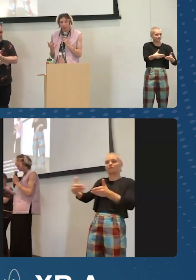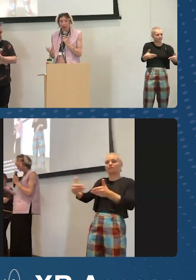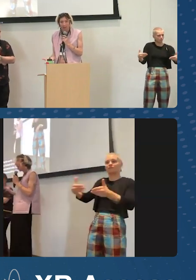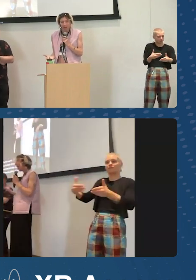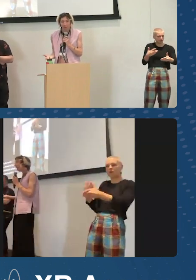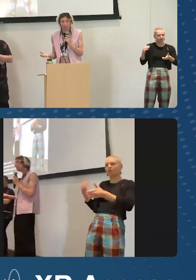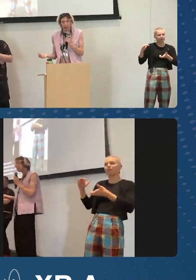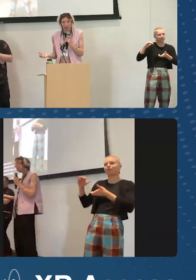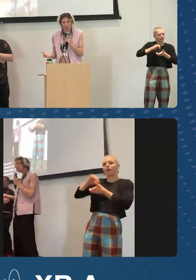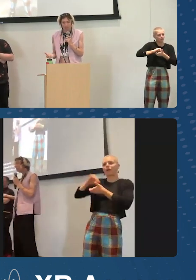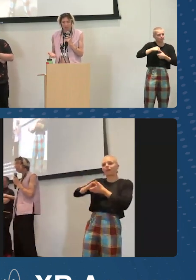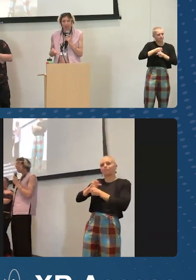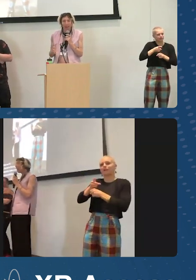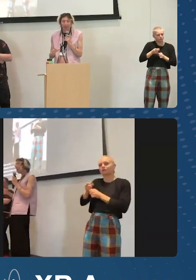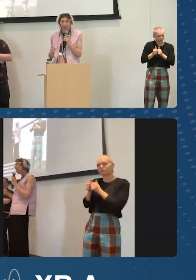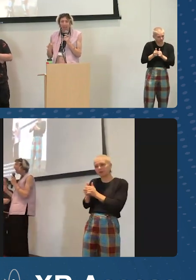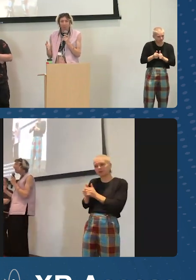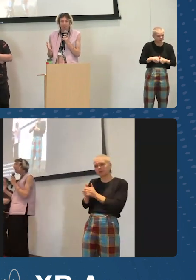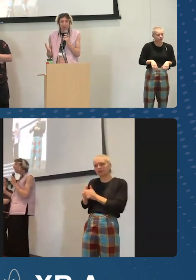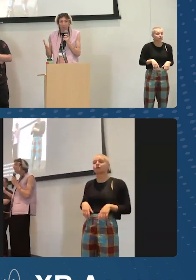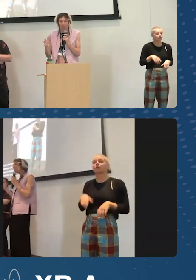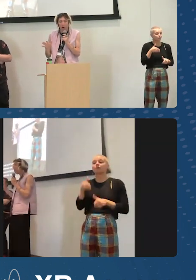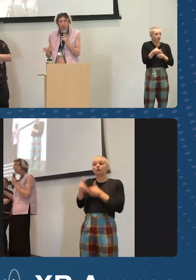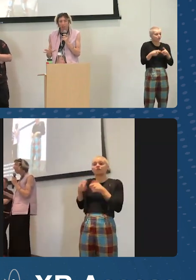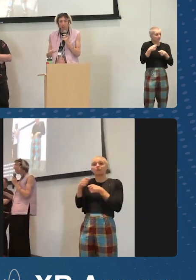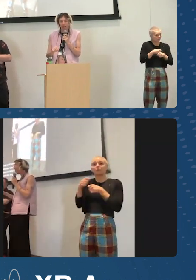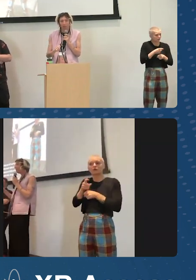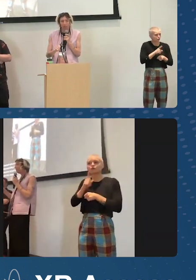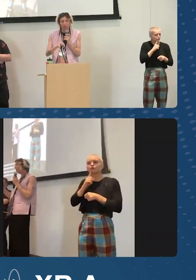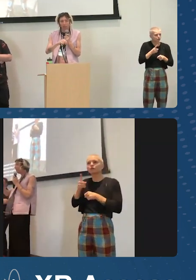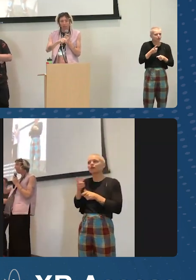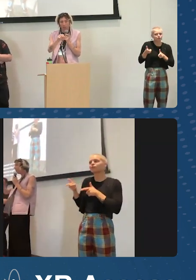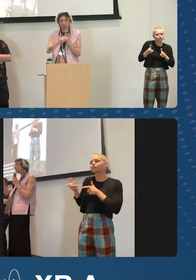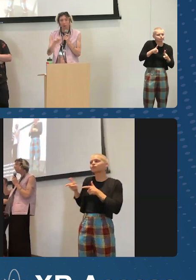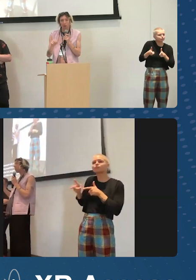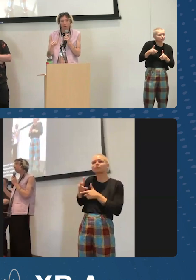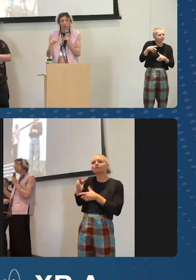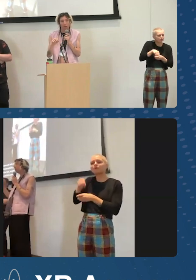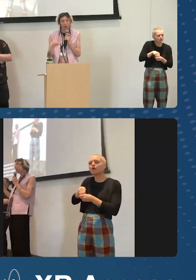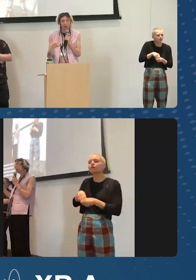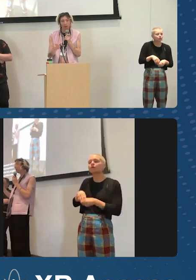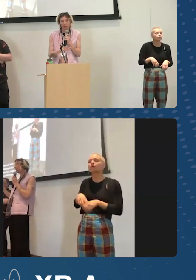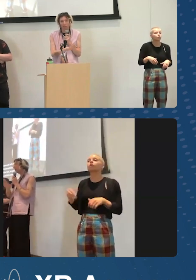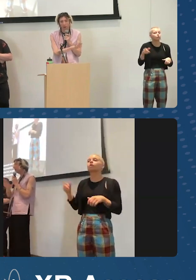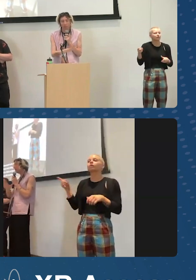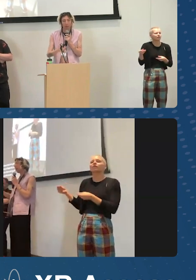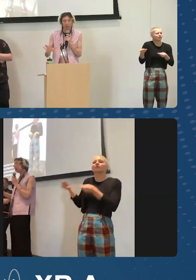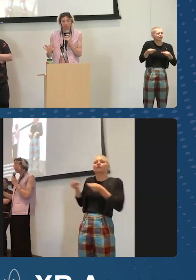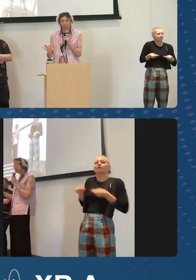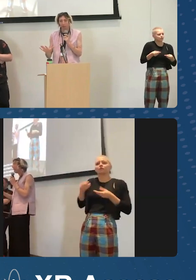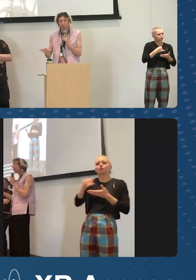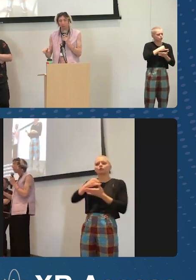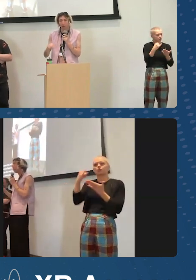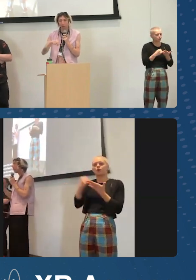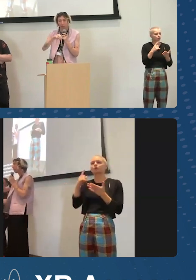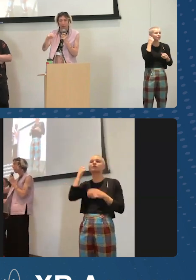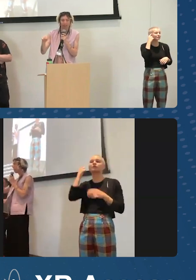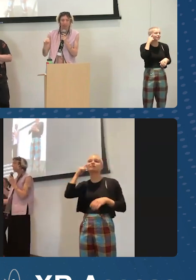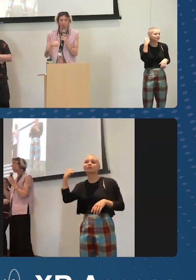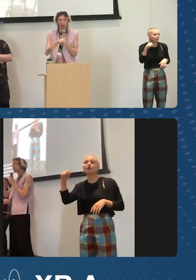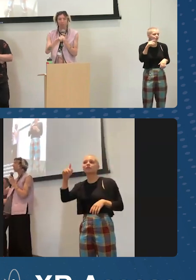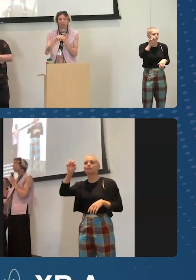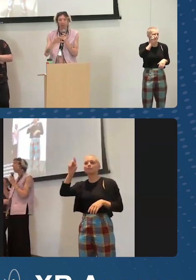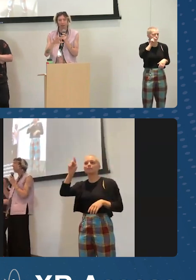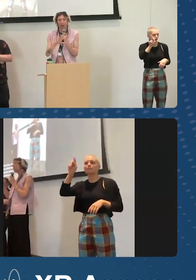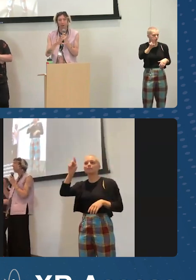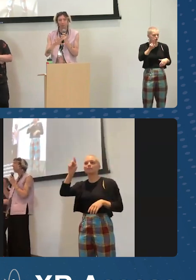really interactive. Andy gave me some drawings with silver marker on a black sheet of paper of the